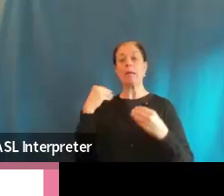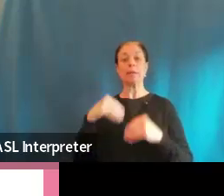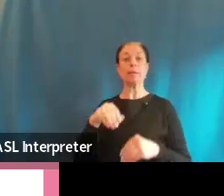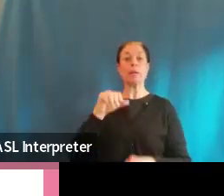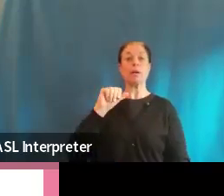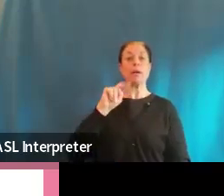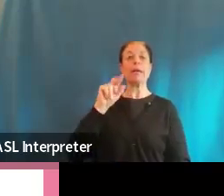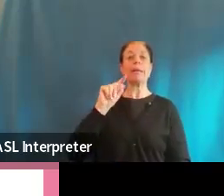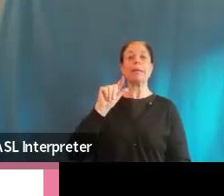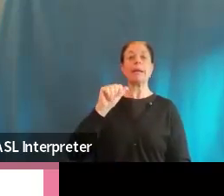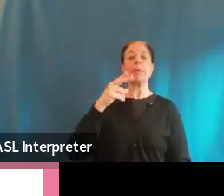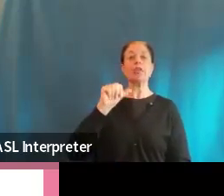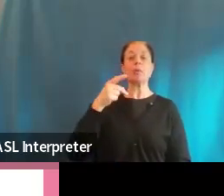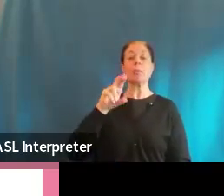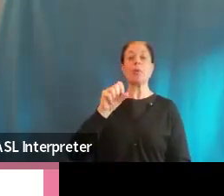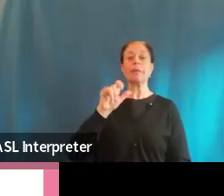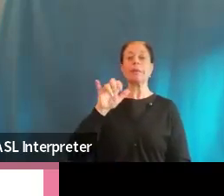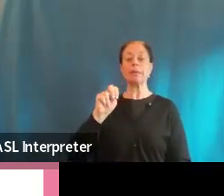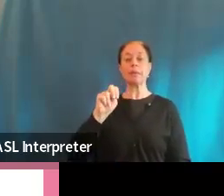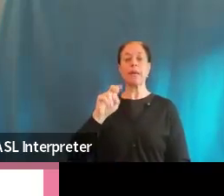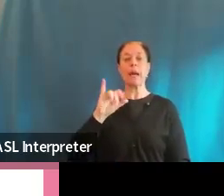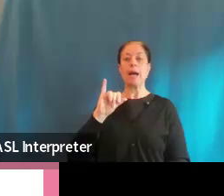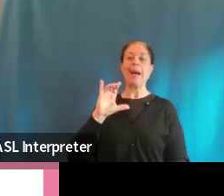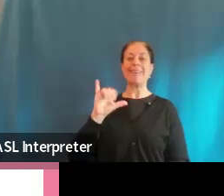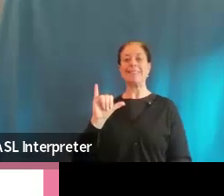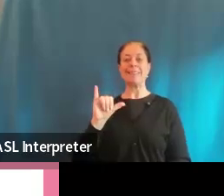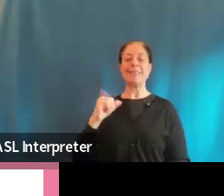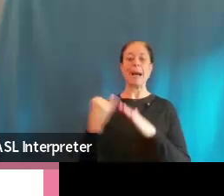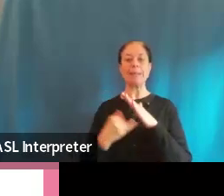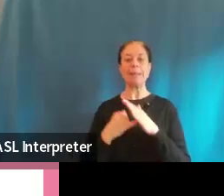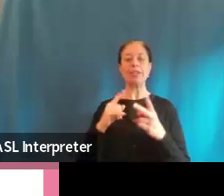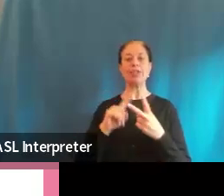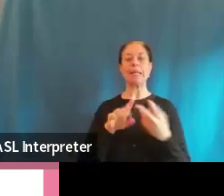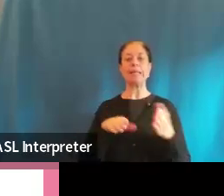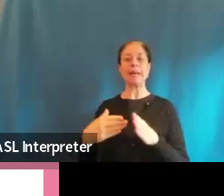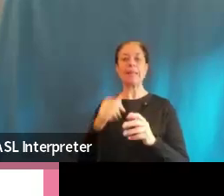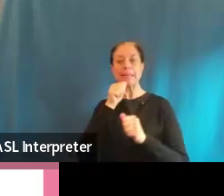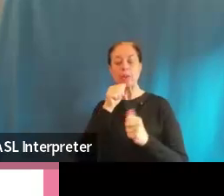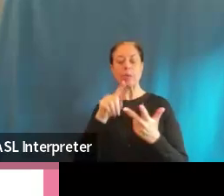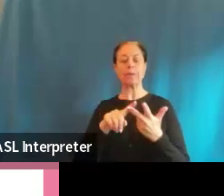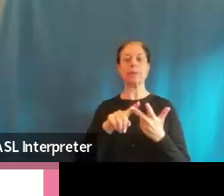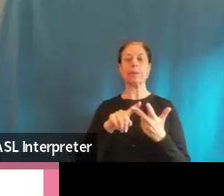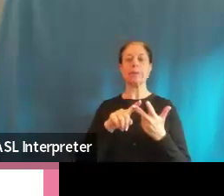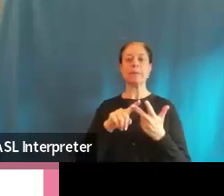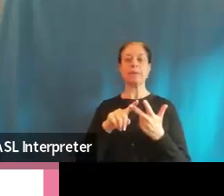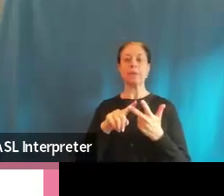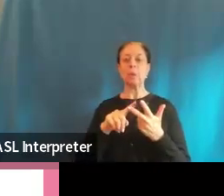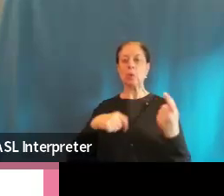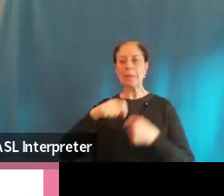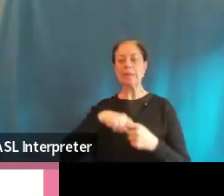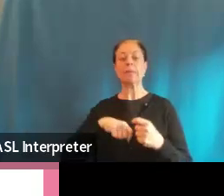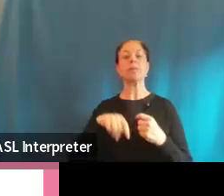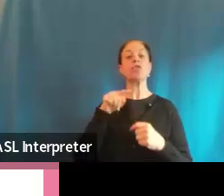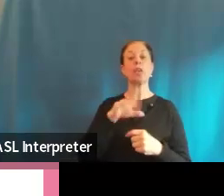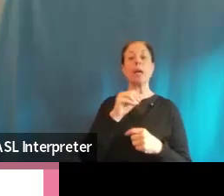Preston is back with another twisted tale of icy isolation, deadly secrets, and pulse-pounding twists. Haley and her friends wanted